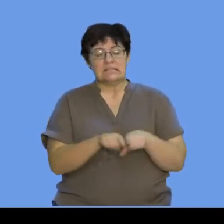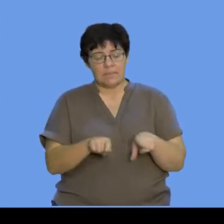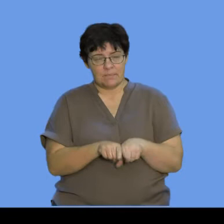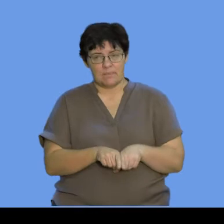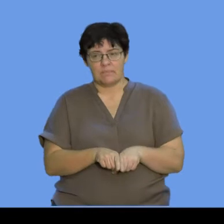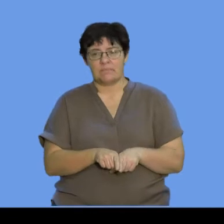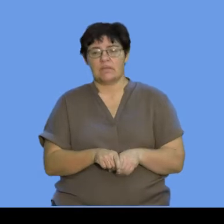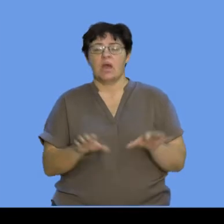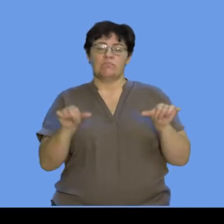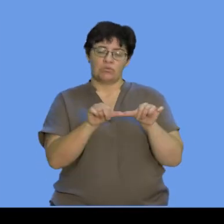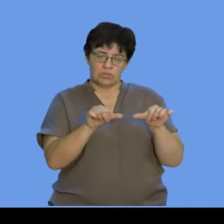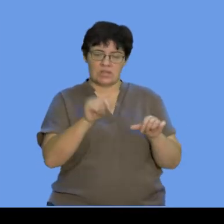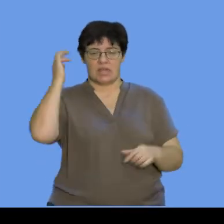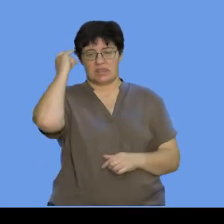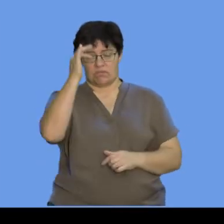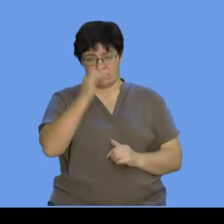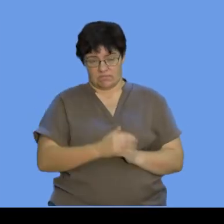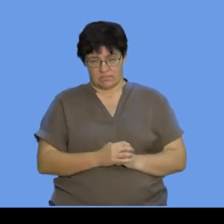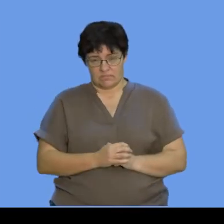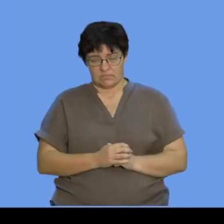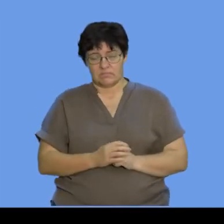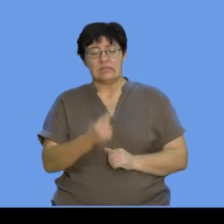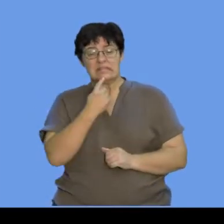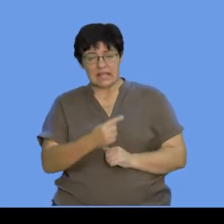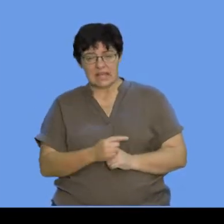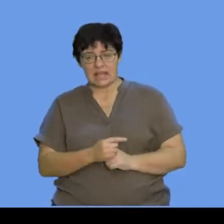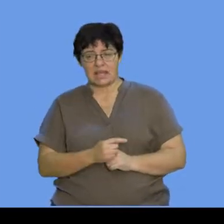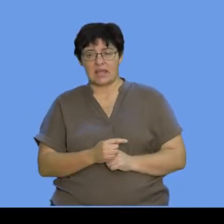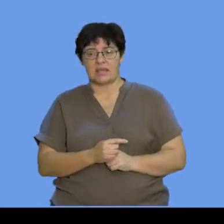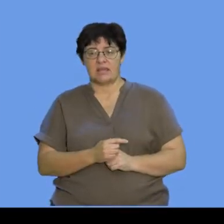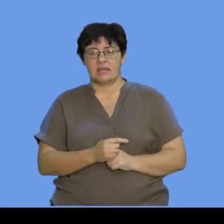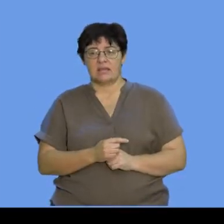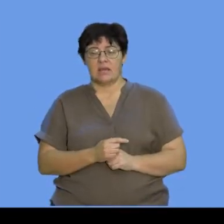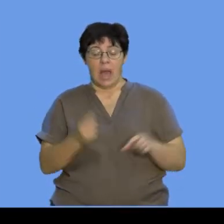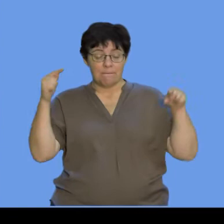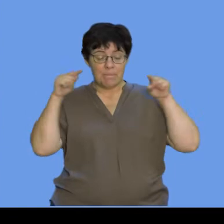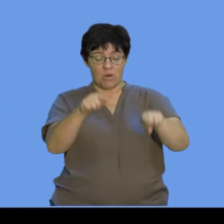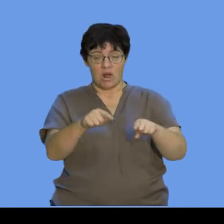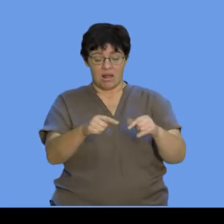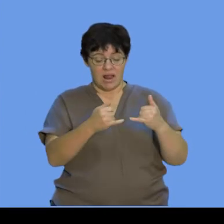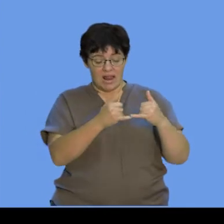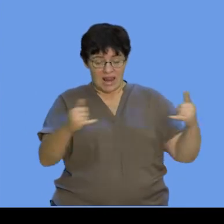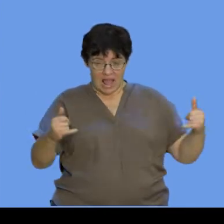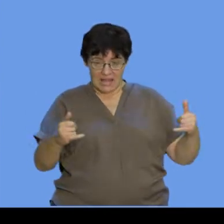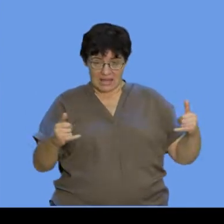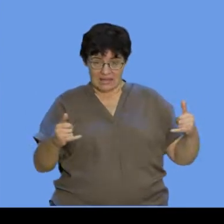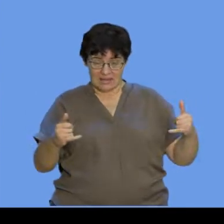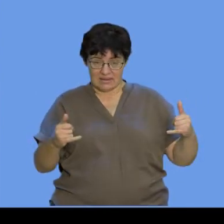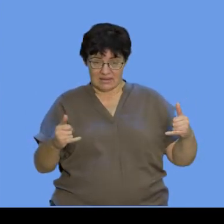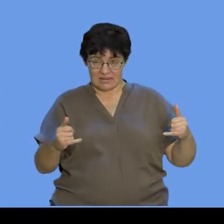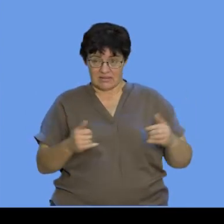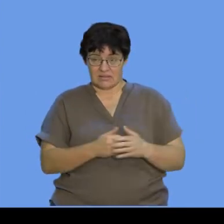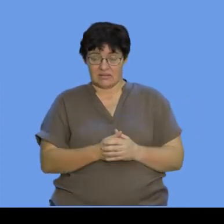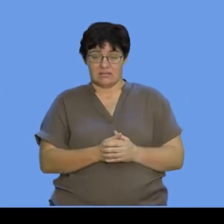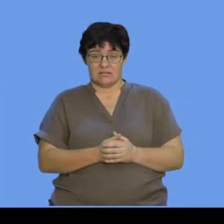call the proportionality theorem, which says a line drawn parallel to one side, right? So this is